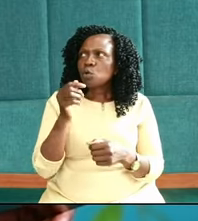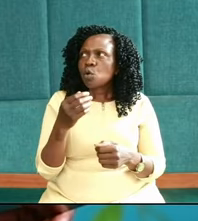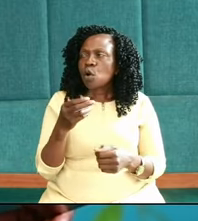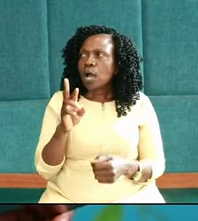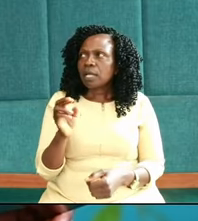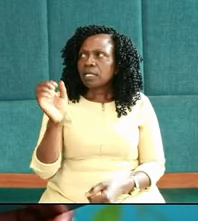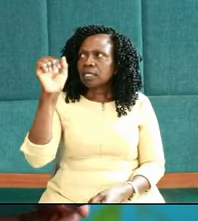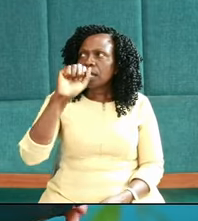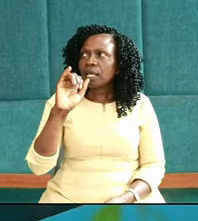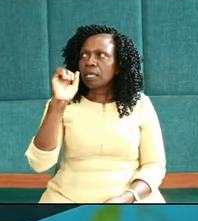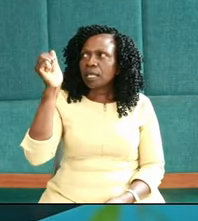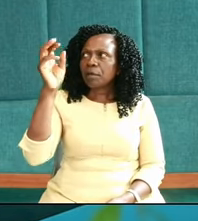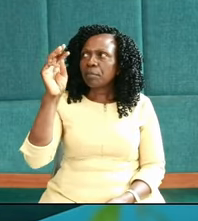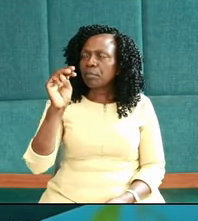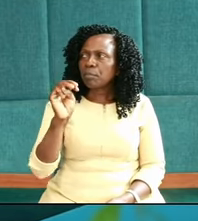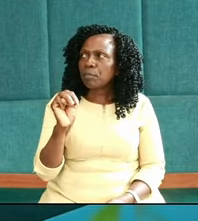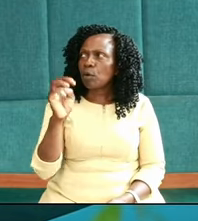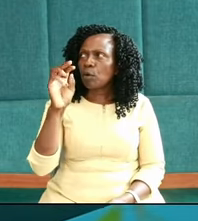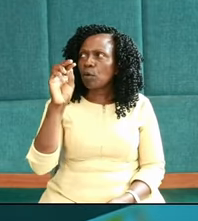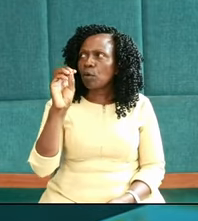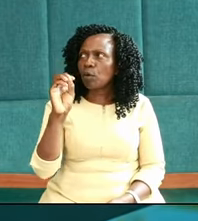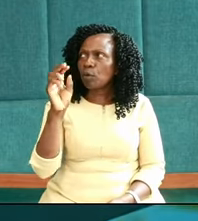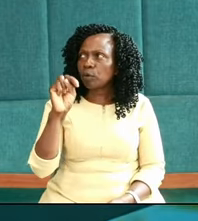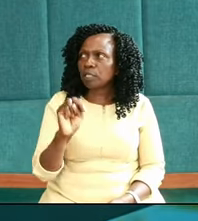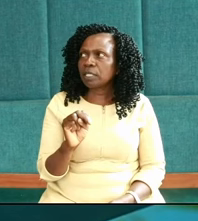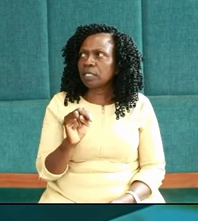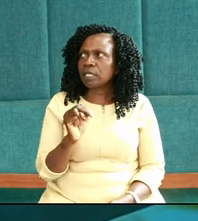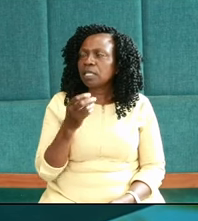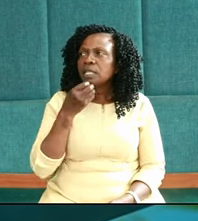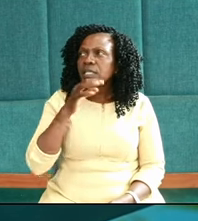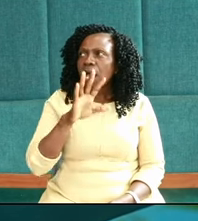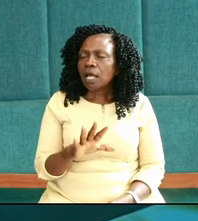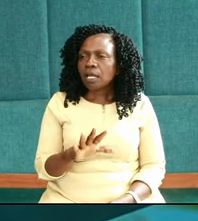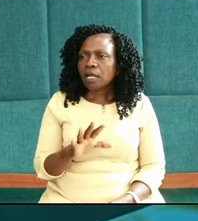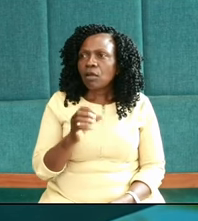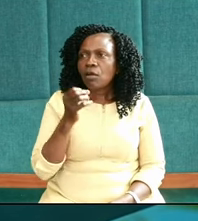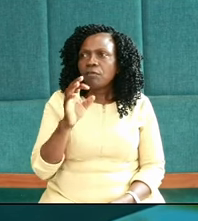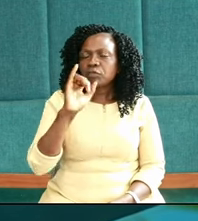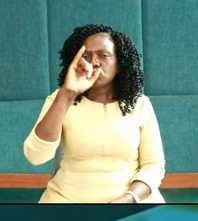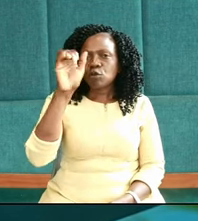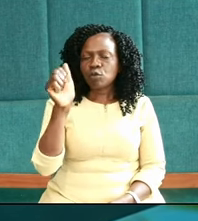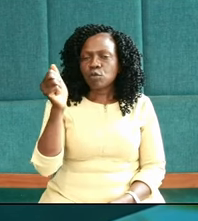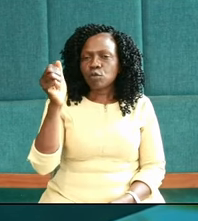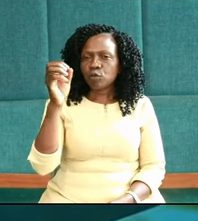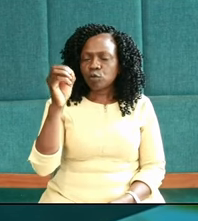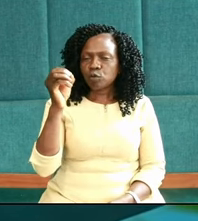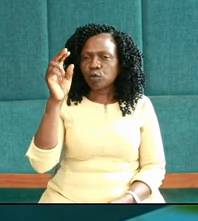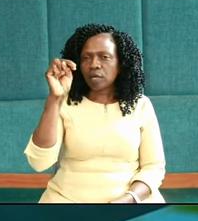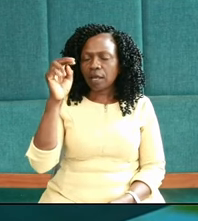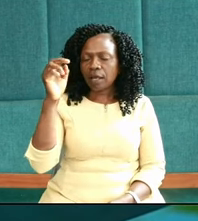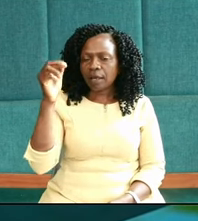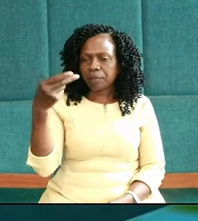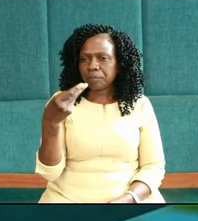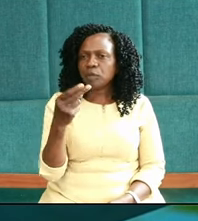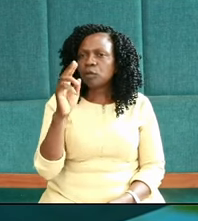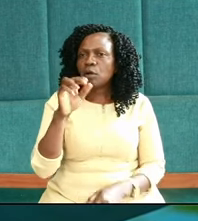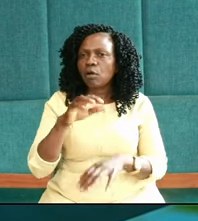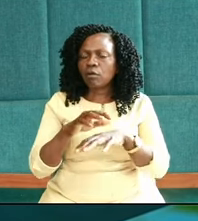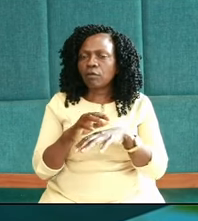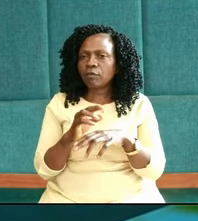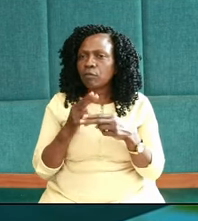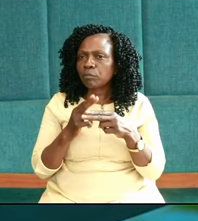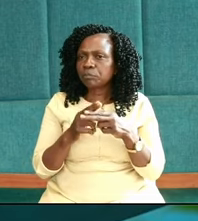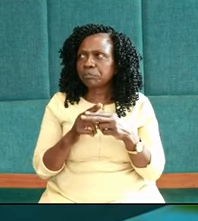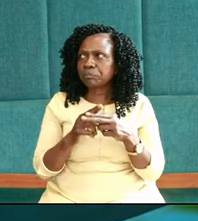are Simon, the son of Jonah. You shall be called